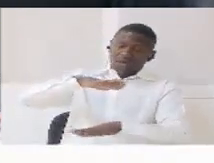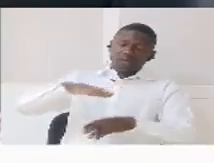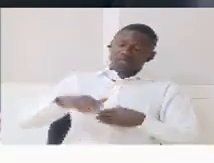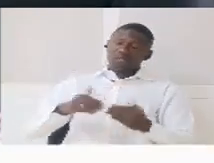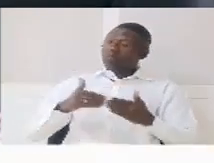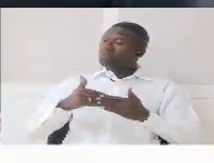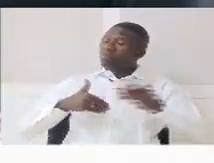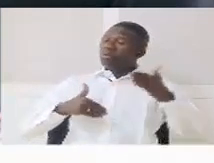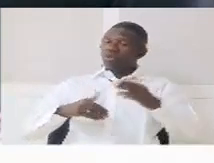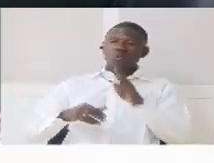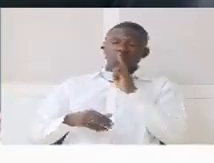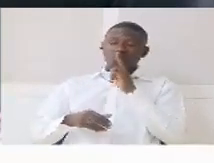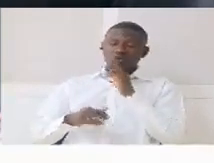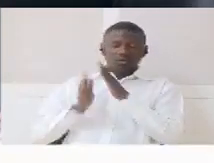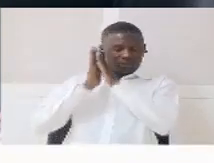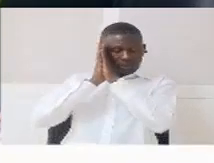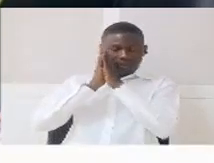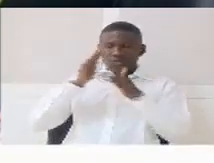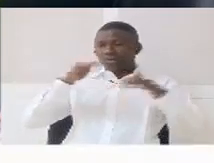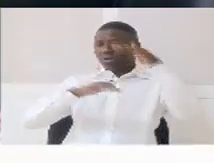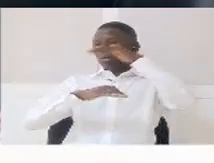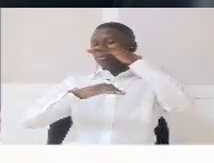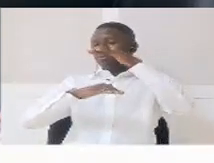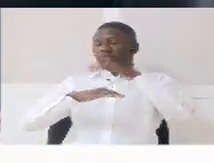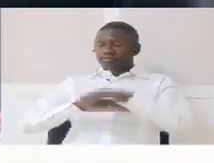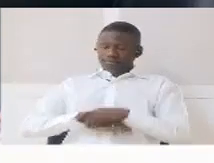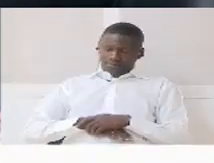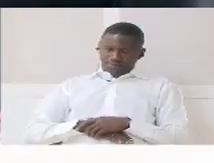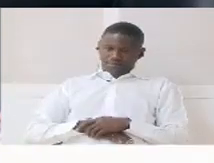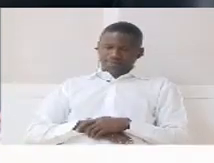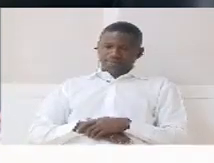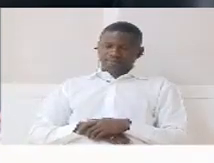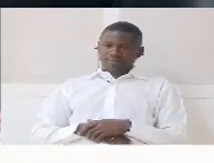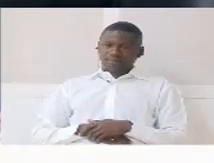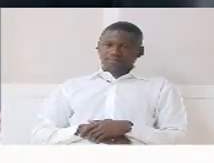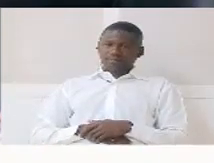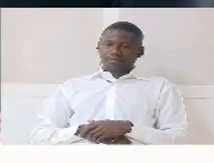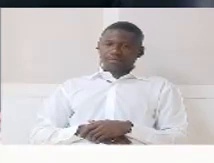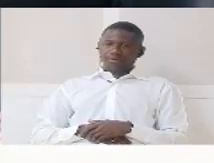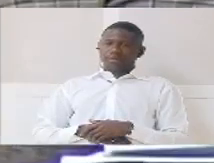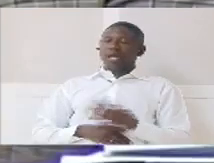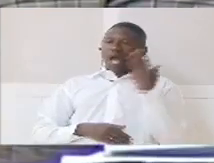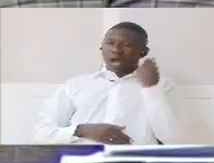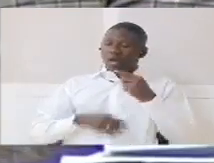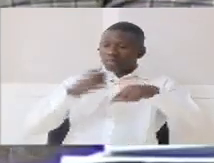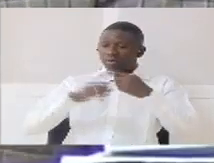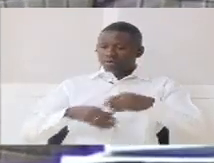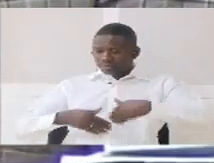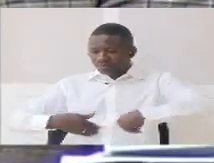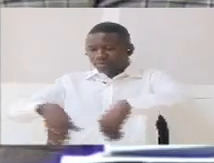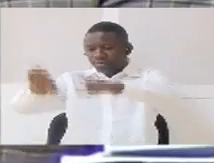they almost double those that are lying on top of the planks. But how about linen, the bed